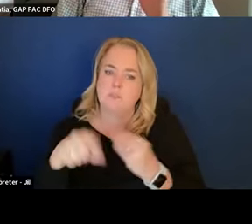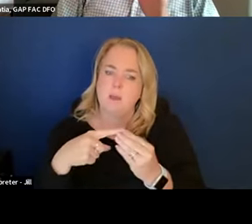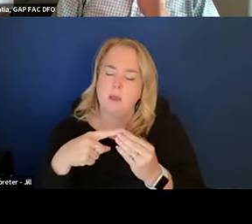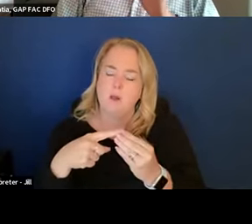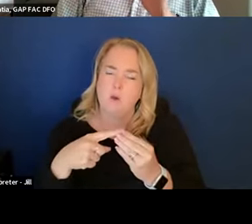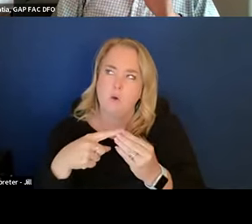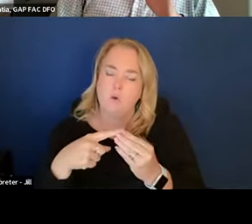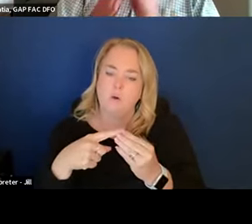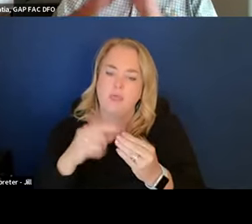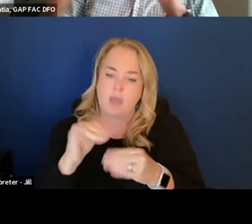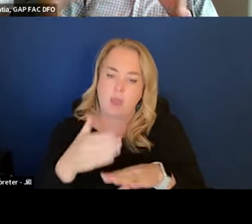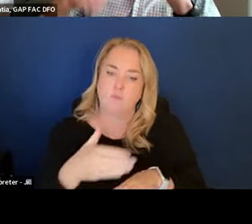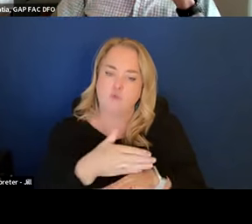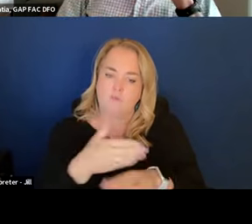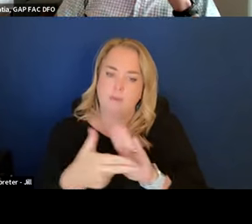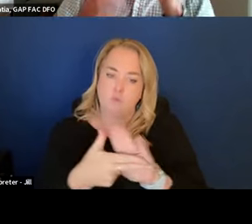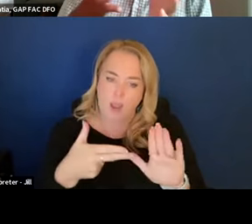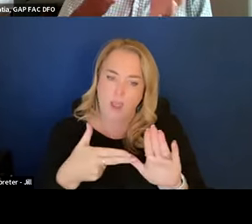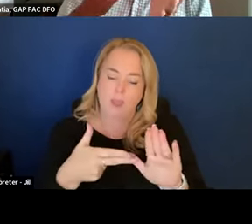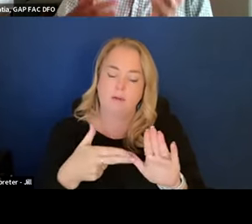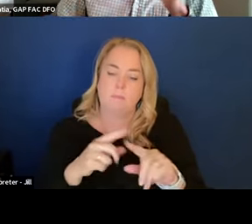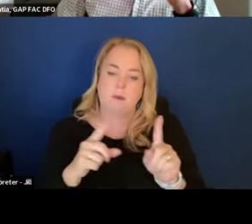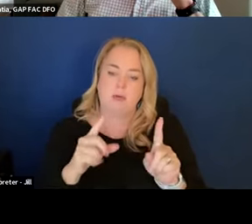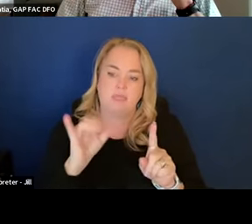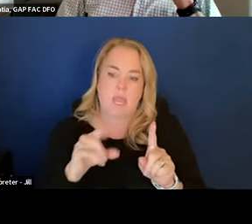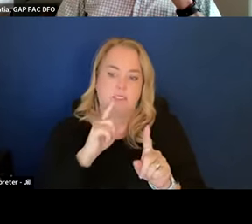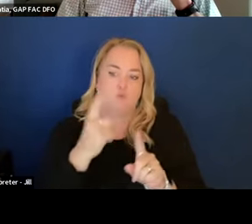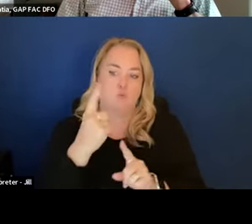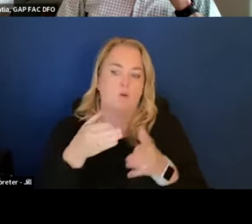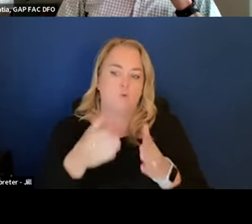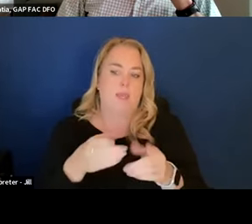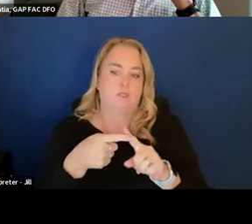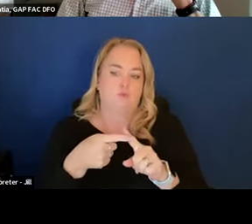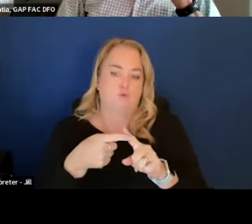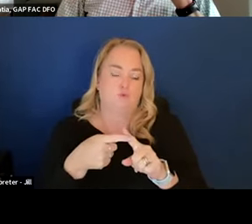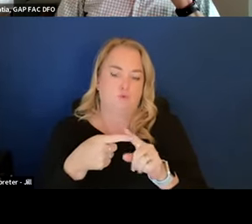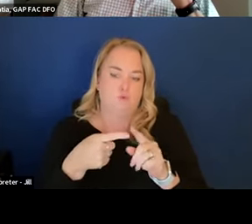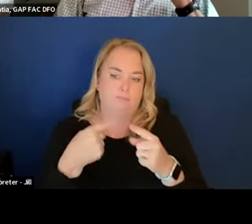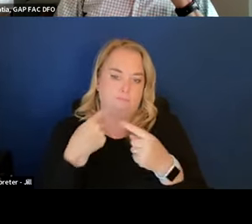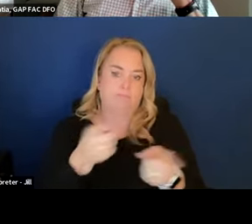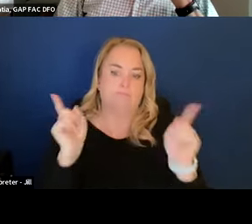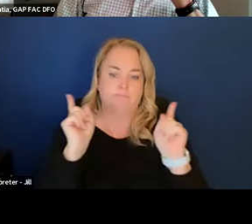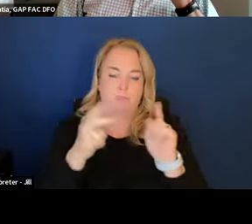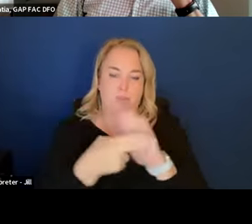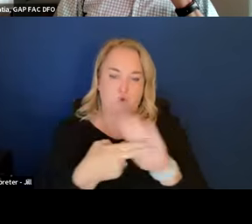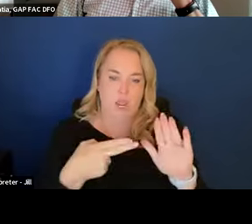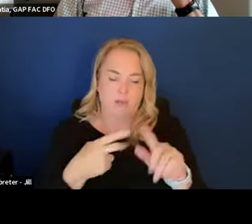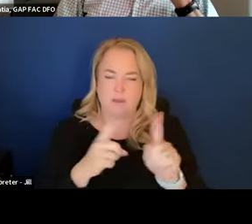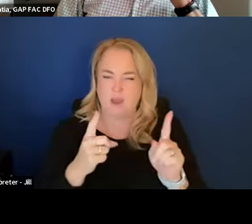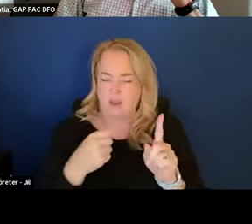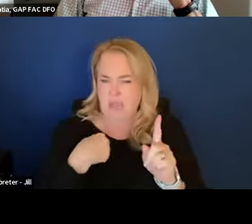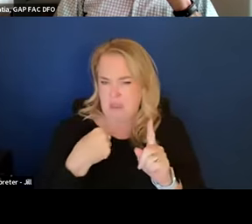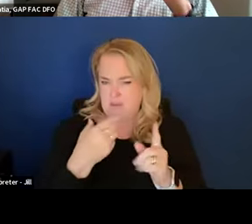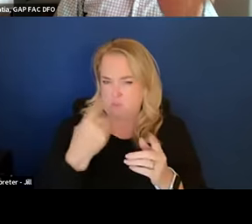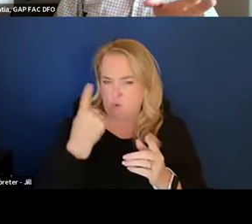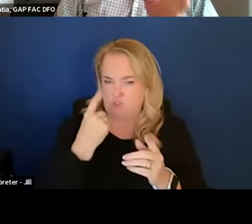the thought of improving the brand or getting the brand out there, but this is one way to get the brand out there. I wonder what you think would be good things